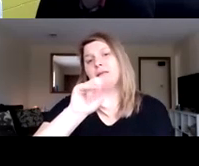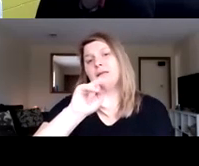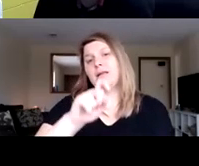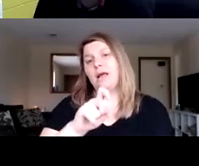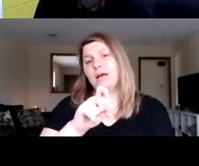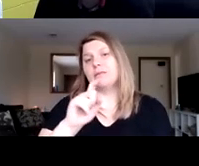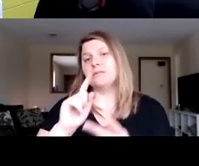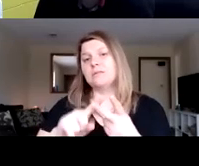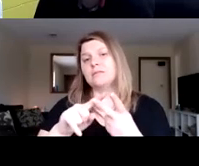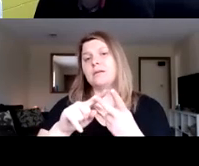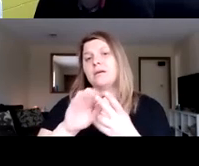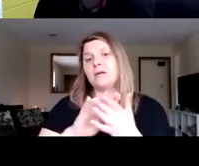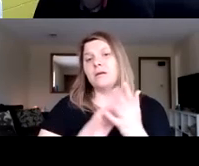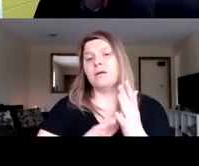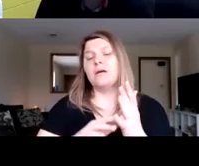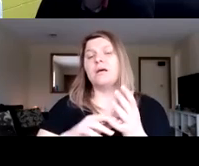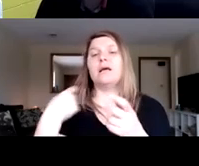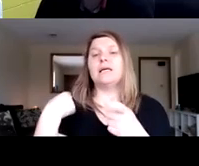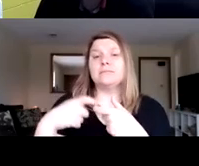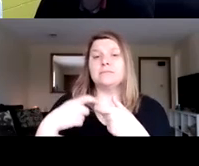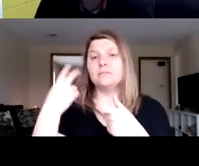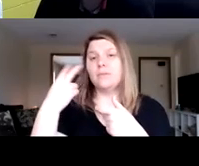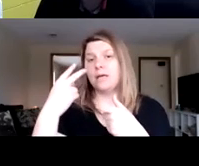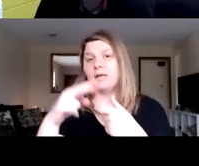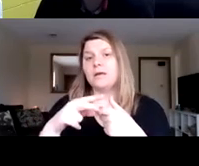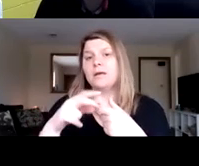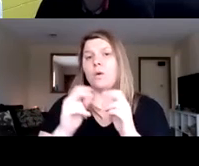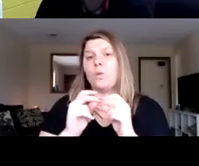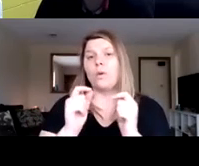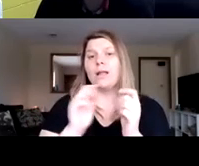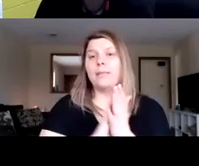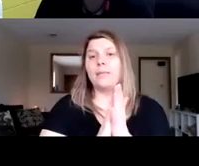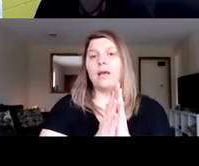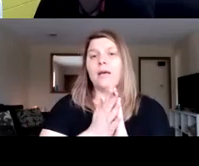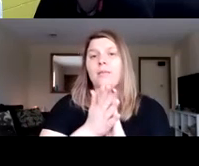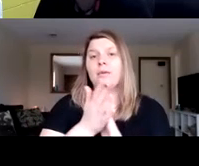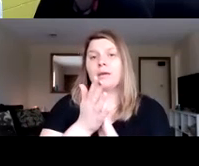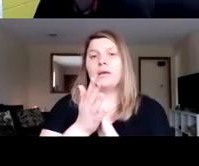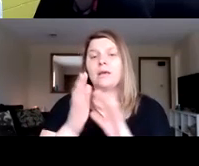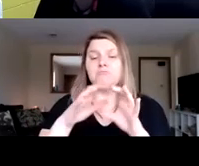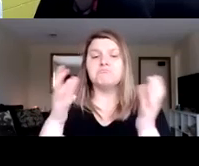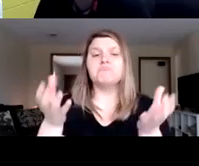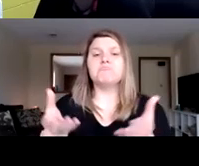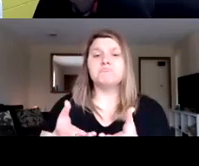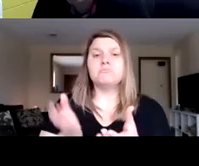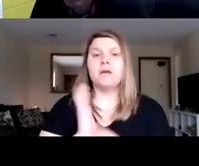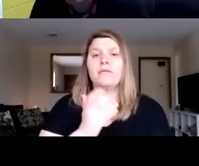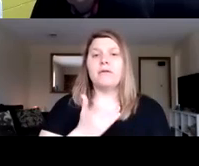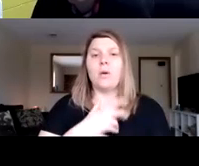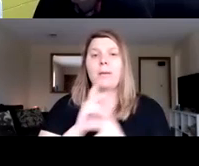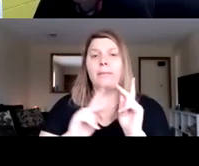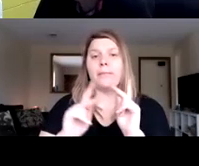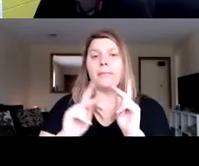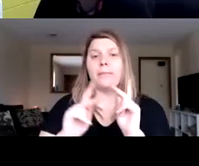patients that identify as Hispanic are quickly becoming the plurality of our